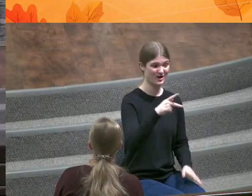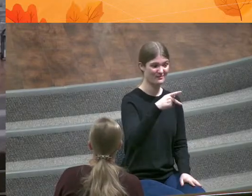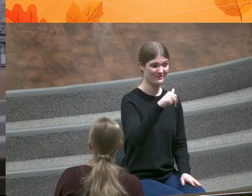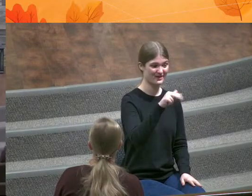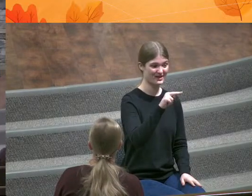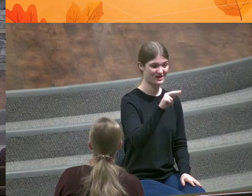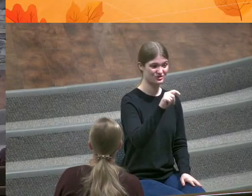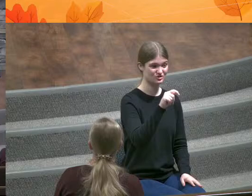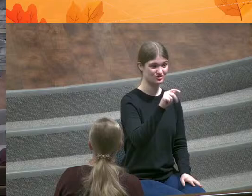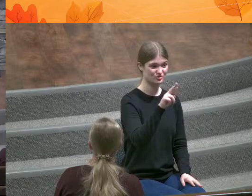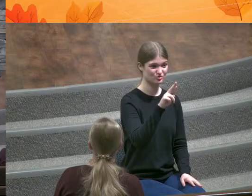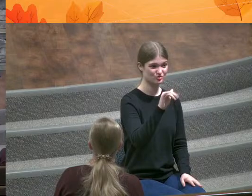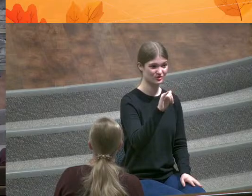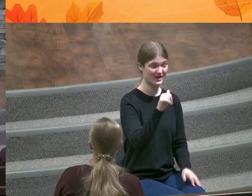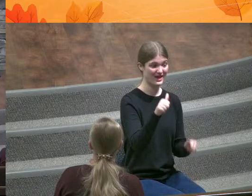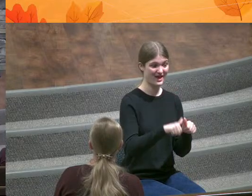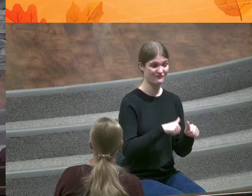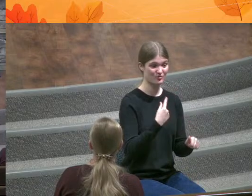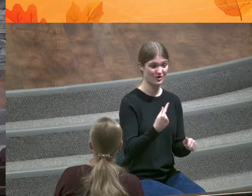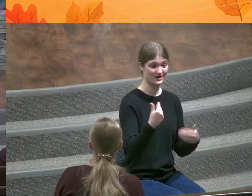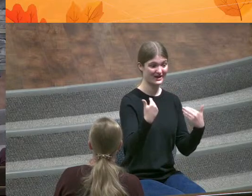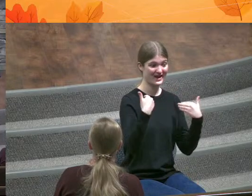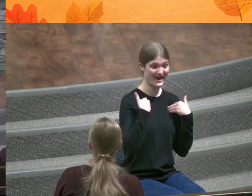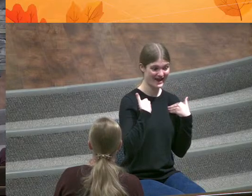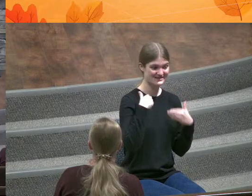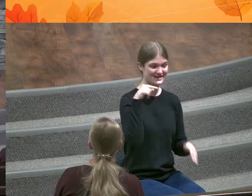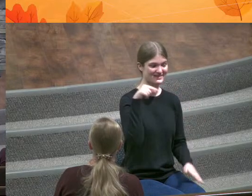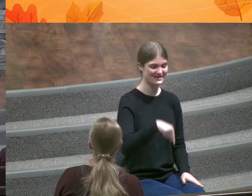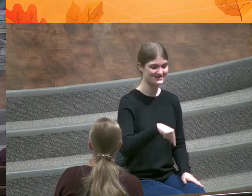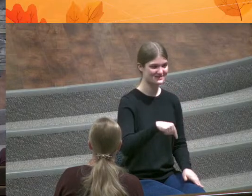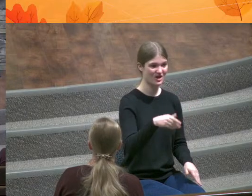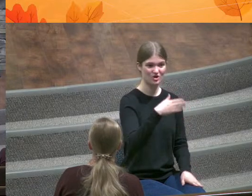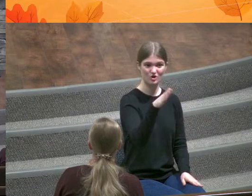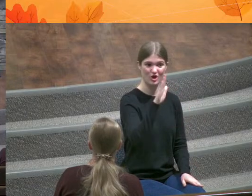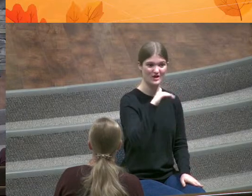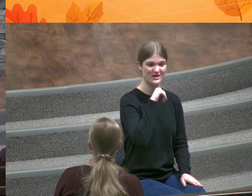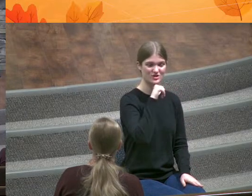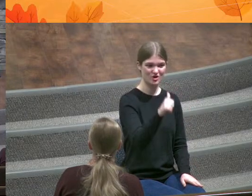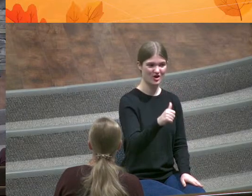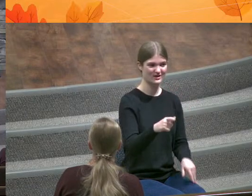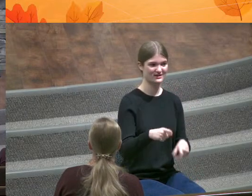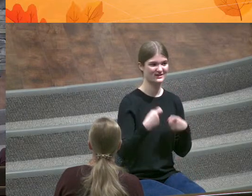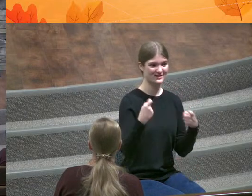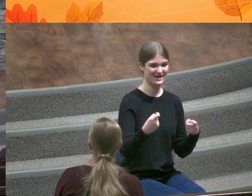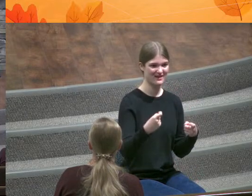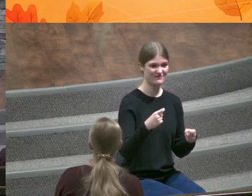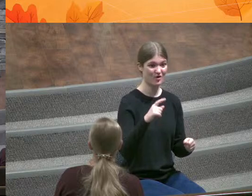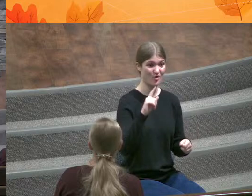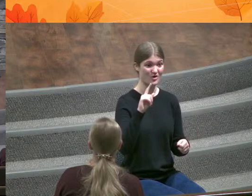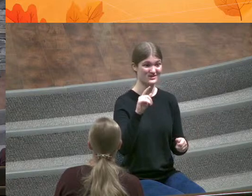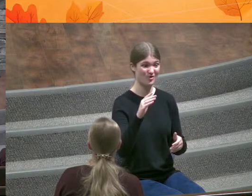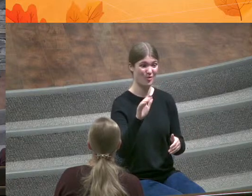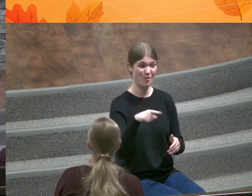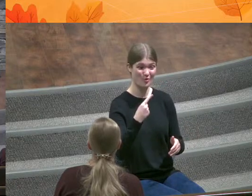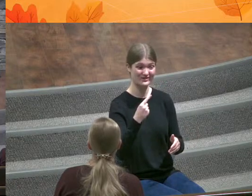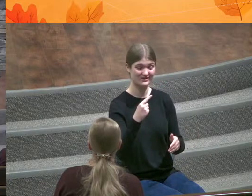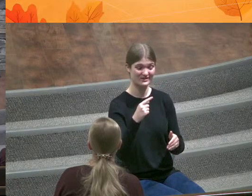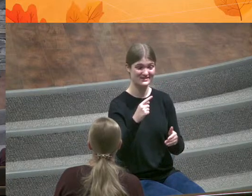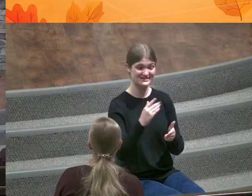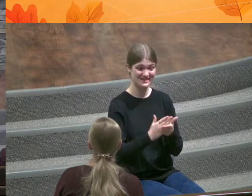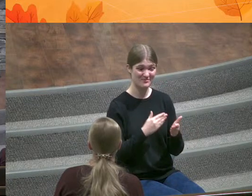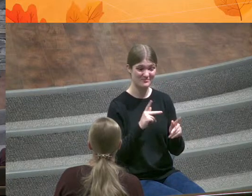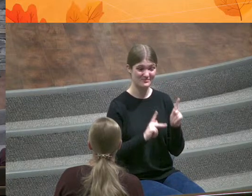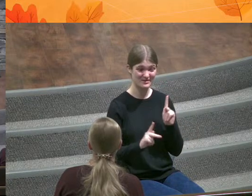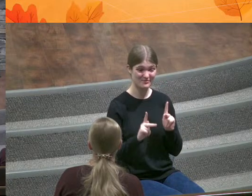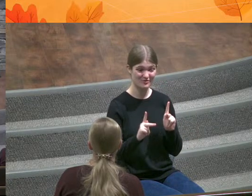pantry. Everybody's got this. God did not grant brother so-and-so an ability he